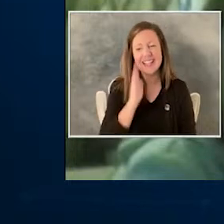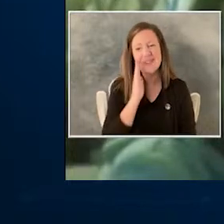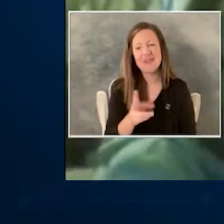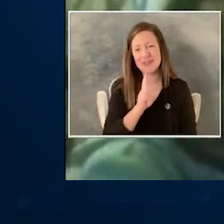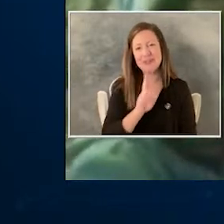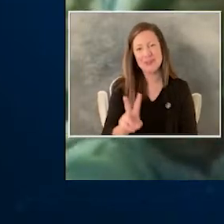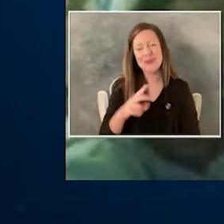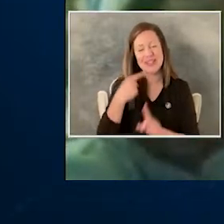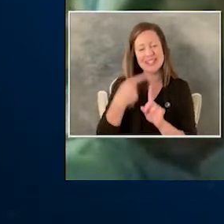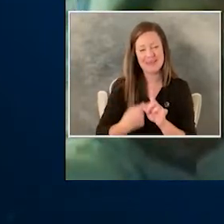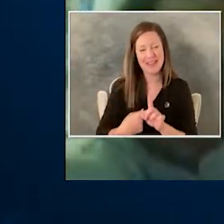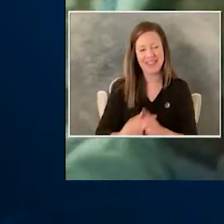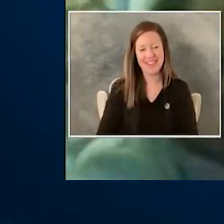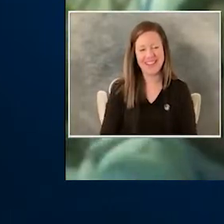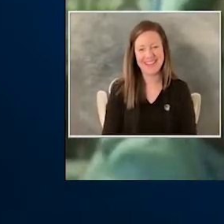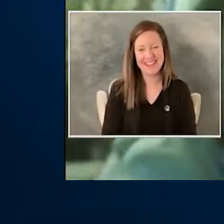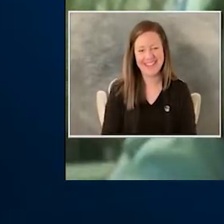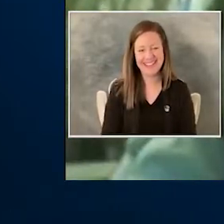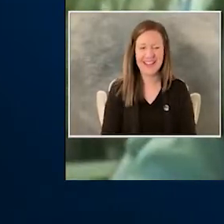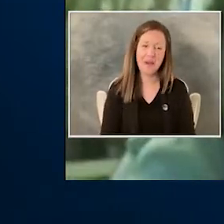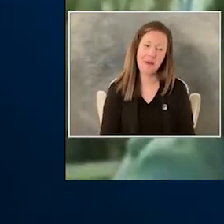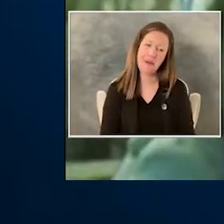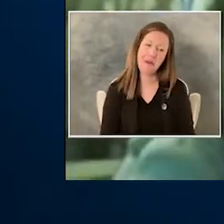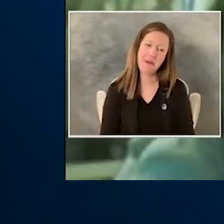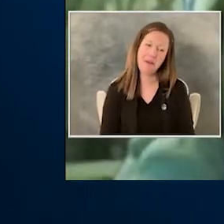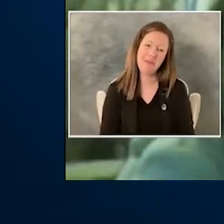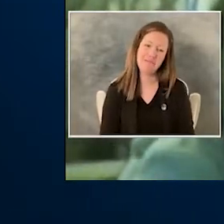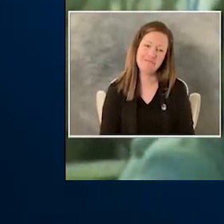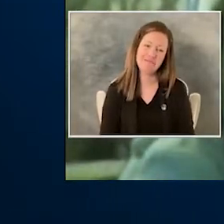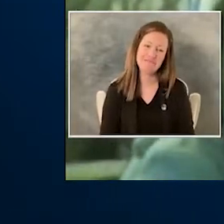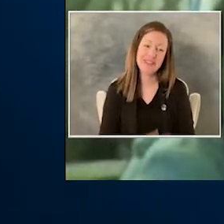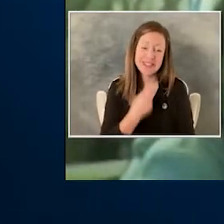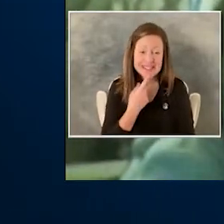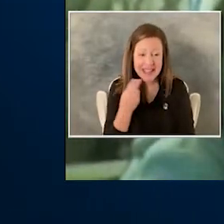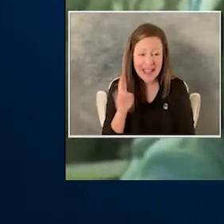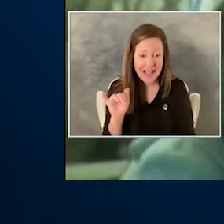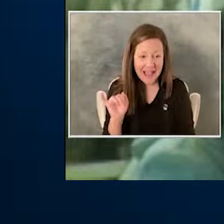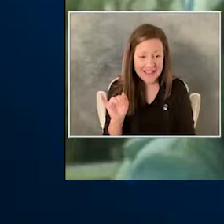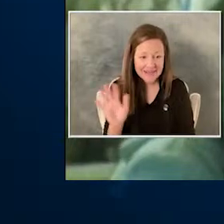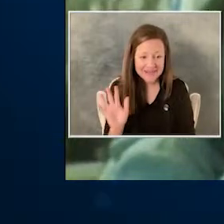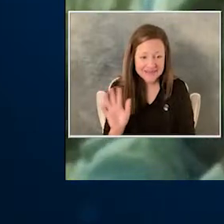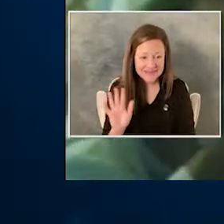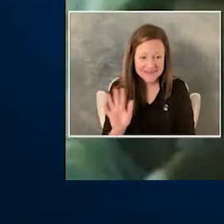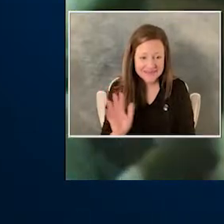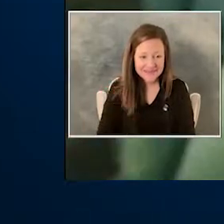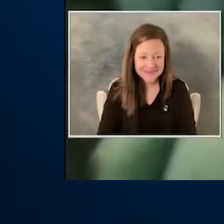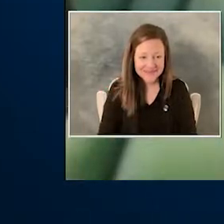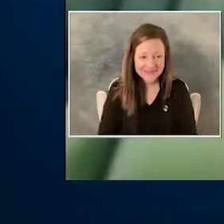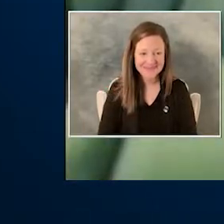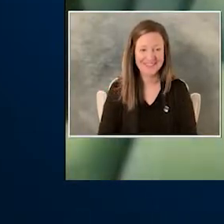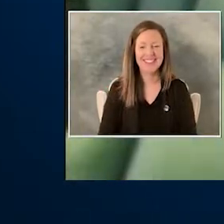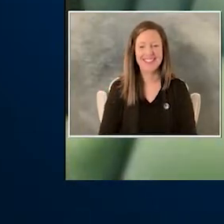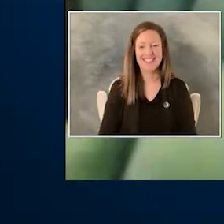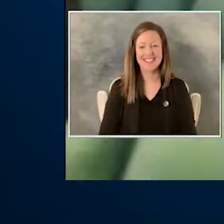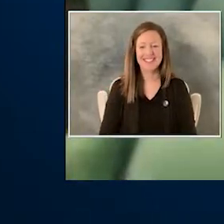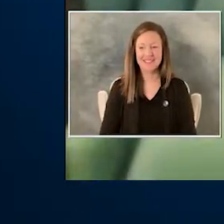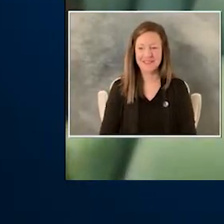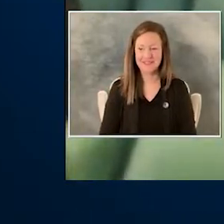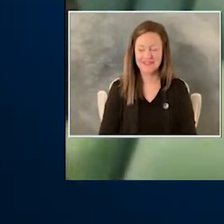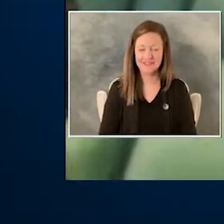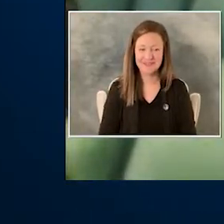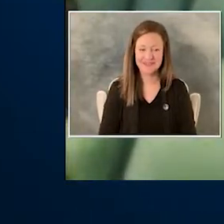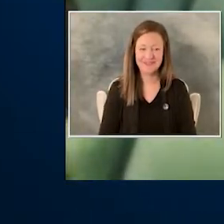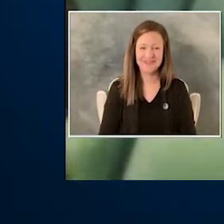month. Oh my gosh. Say hi. Say hi. You guys, he's not going to say hi. That's what it's all